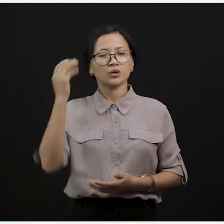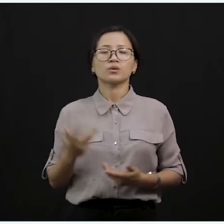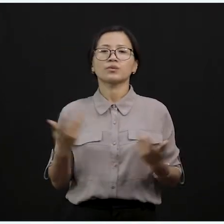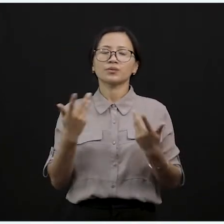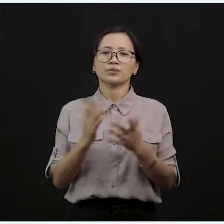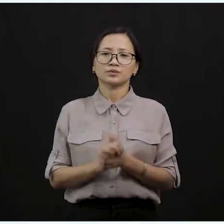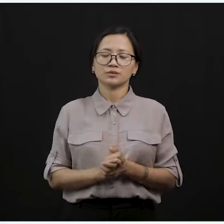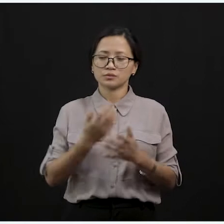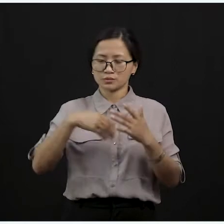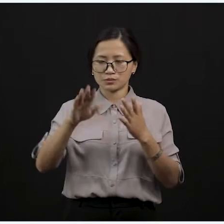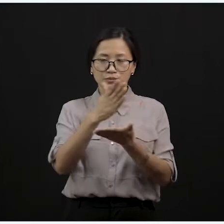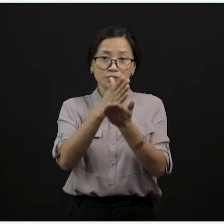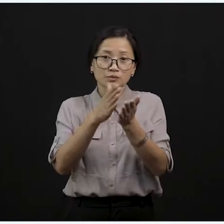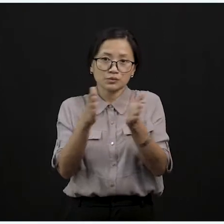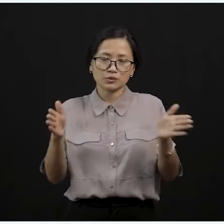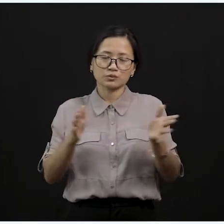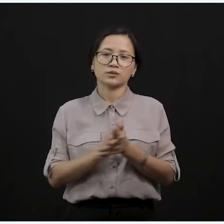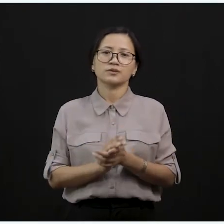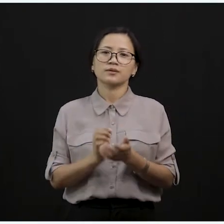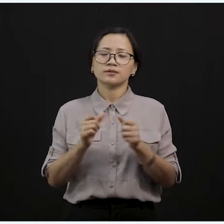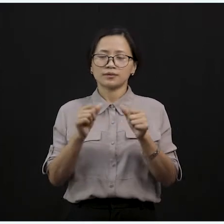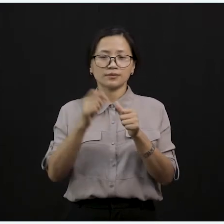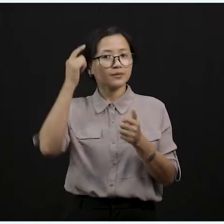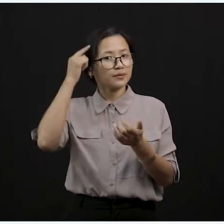this ant and the grasshopper.